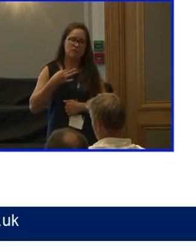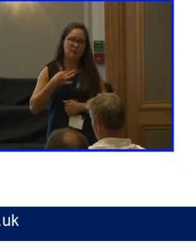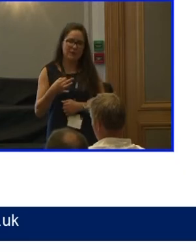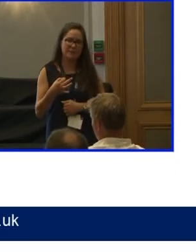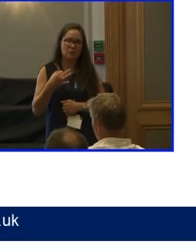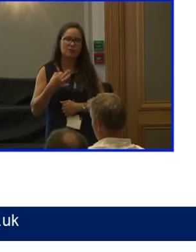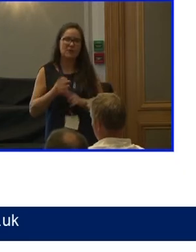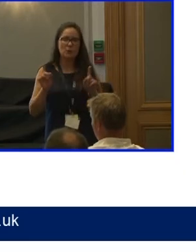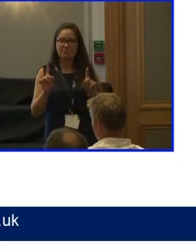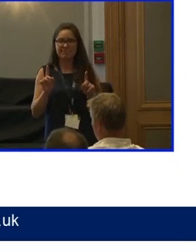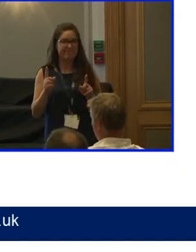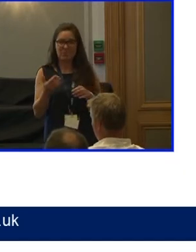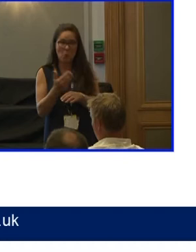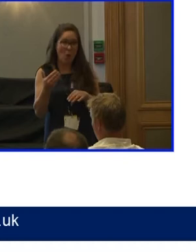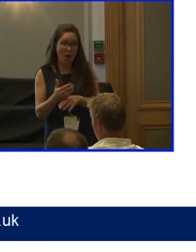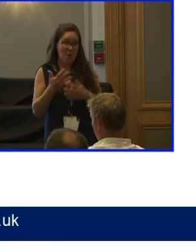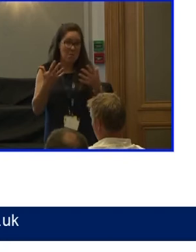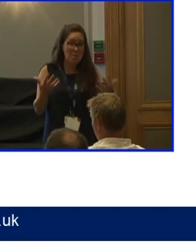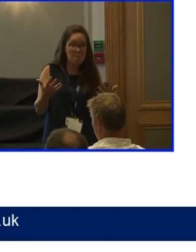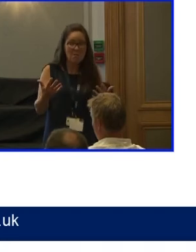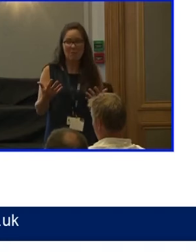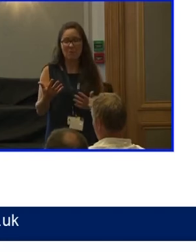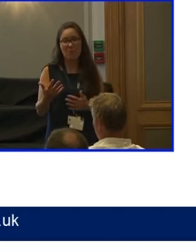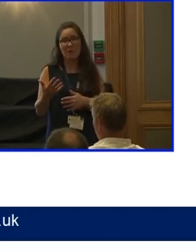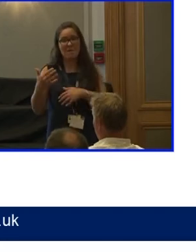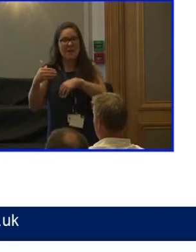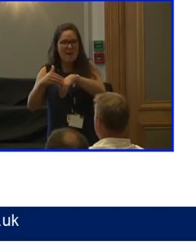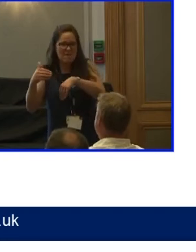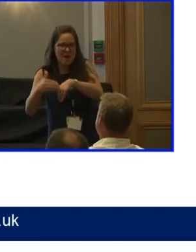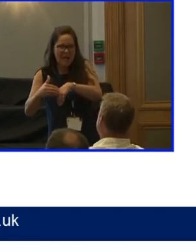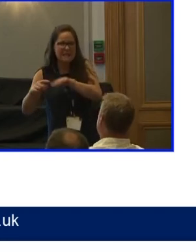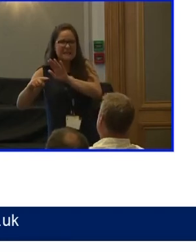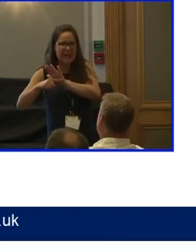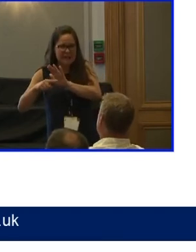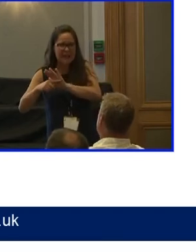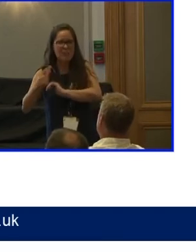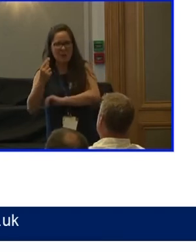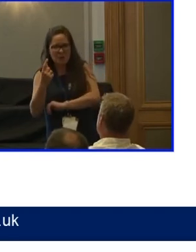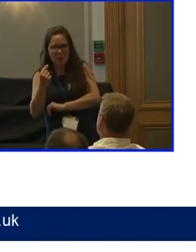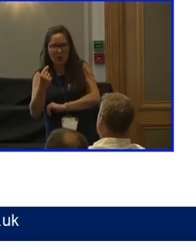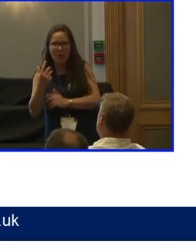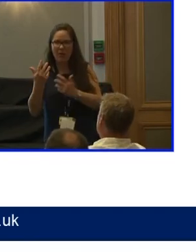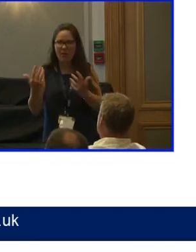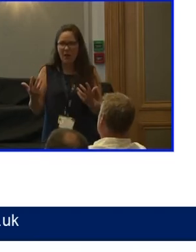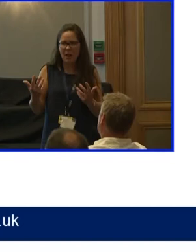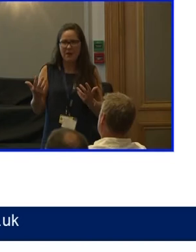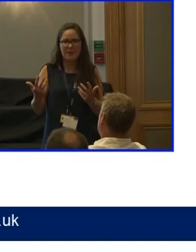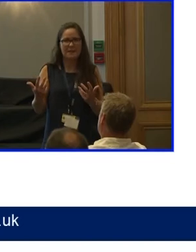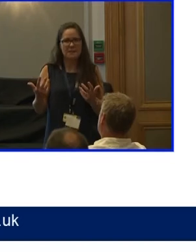And some treatments may be associated with certain side effects or risks that need to be considered. And there's always the possibility that you may be allocated to the control